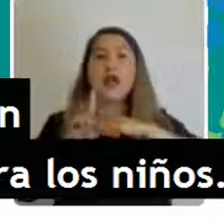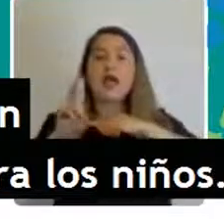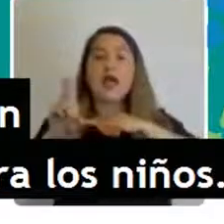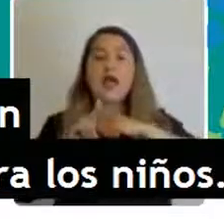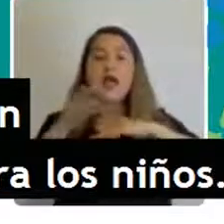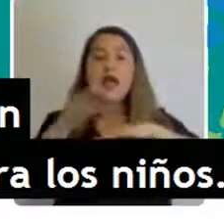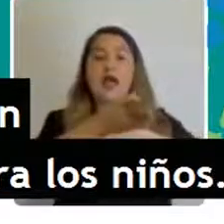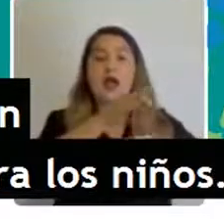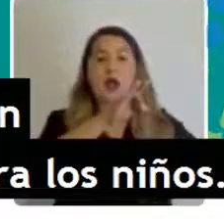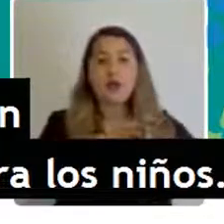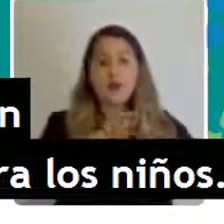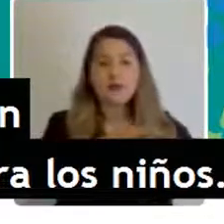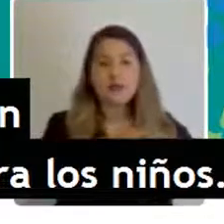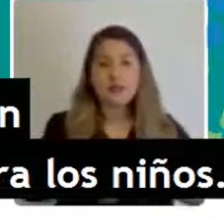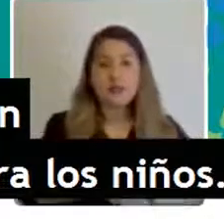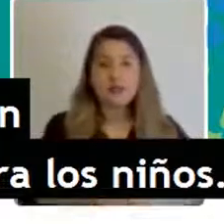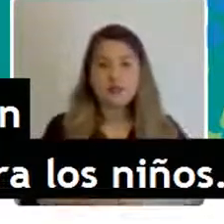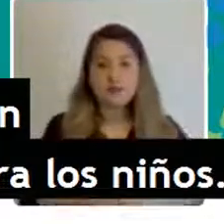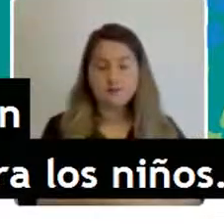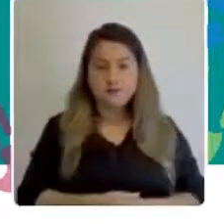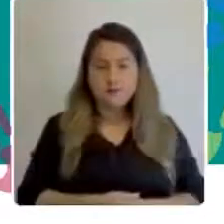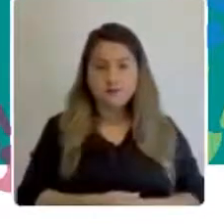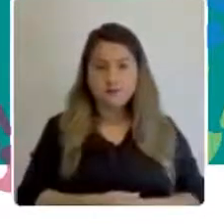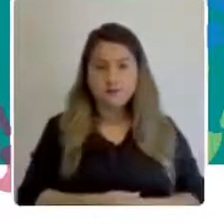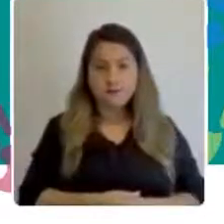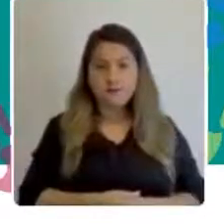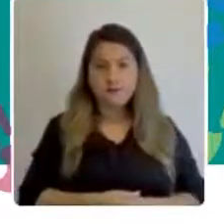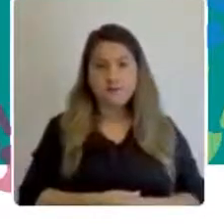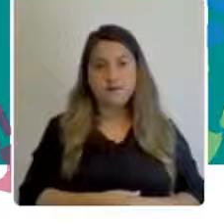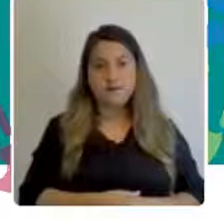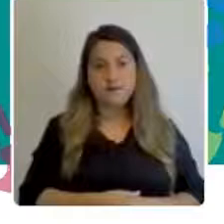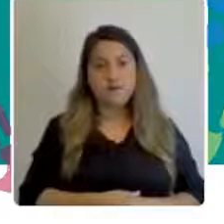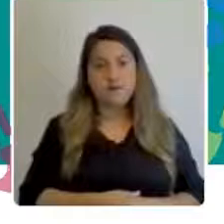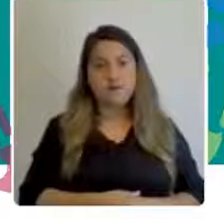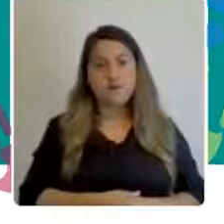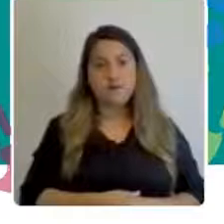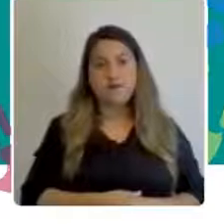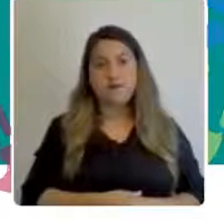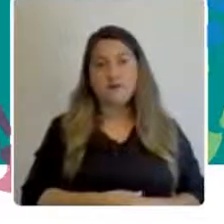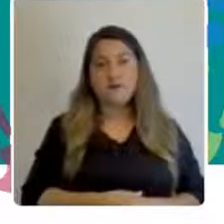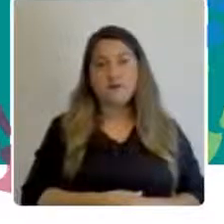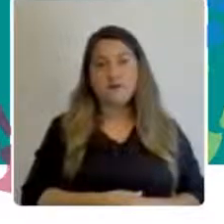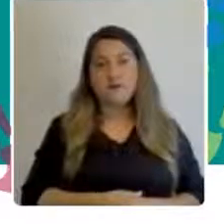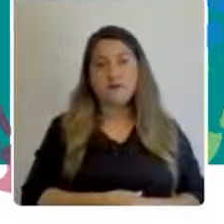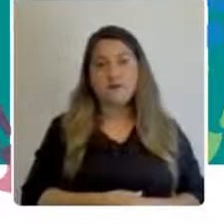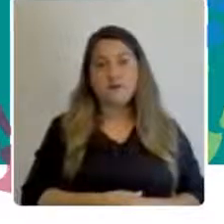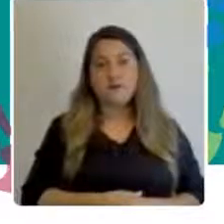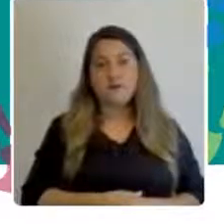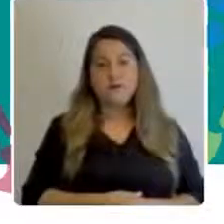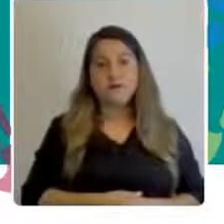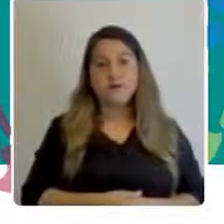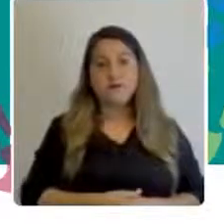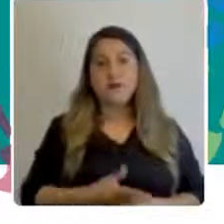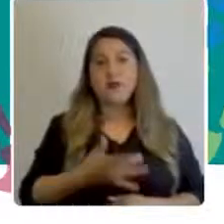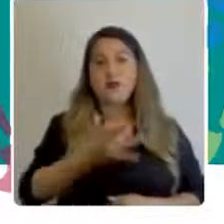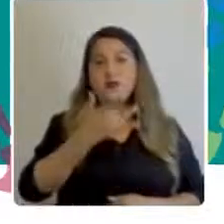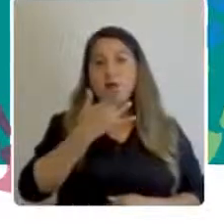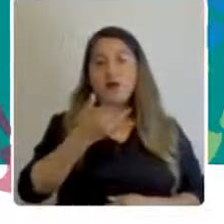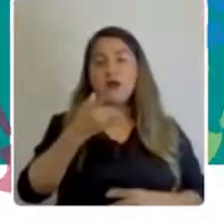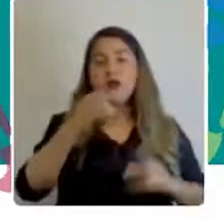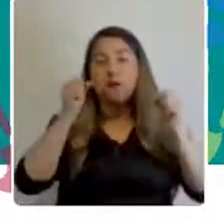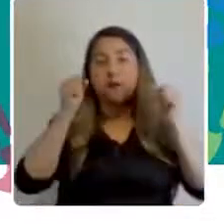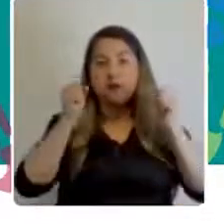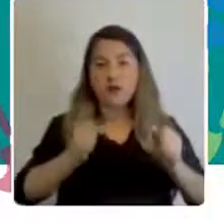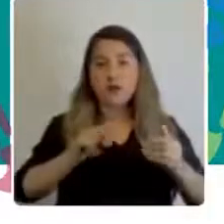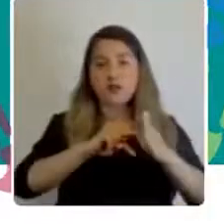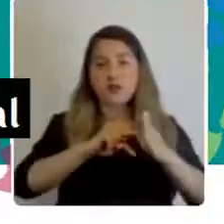immunocompromised and who could be a disaster for the kids. And Mauricio, if I could just mention Gabriela Repetto, who from